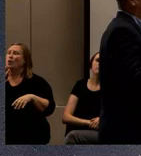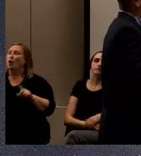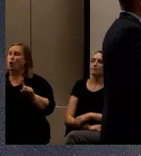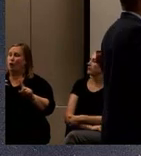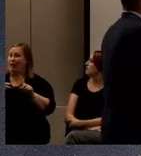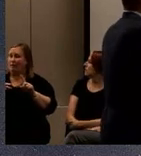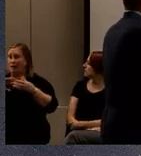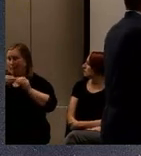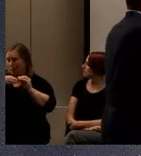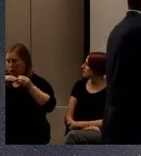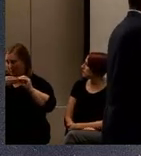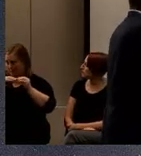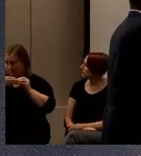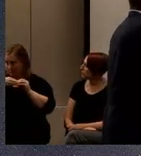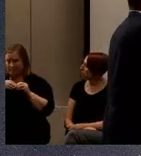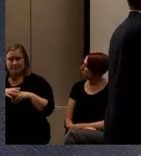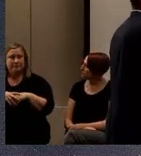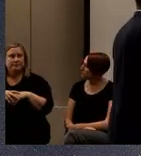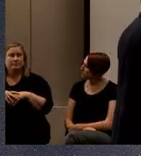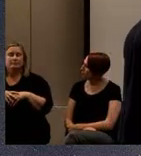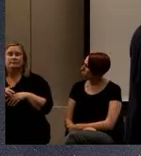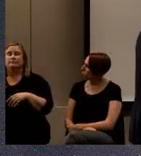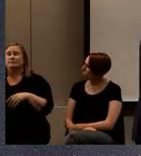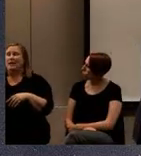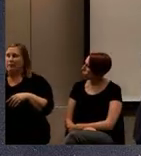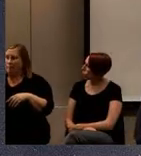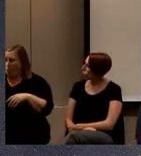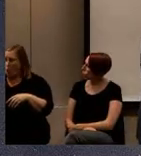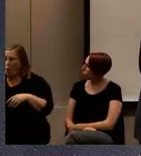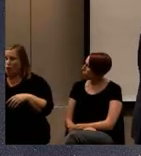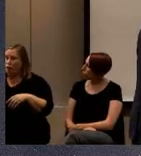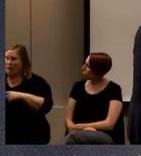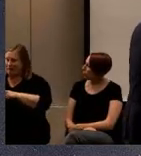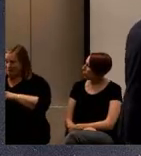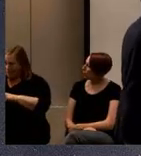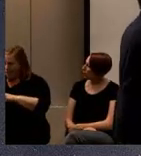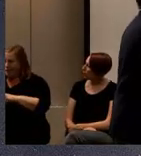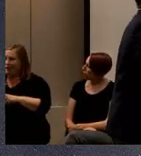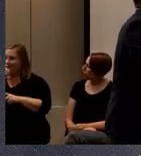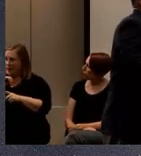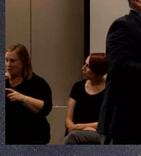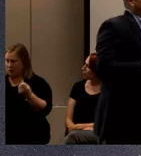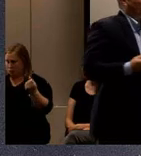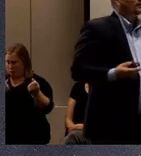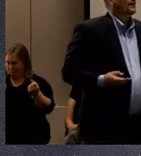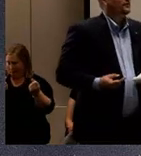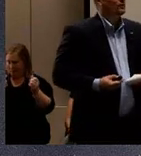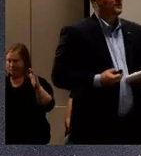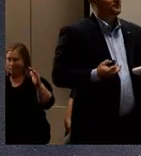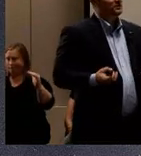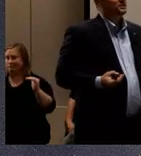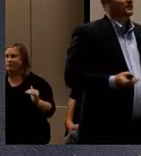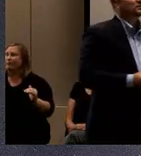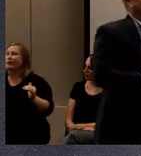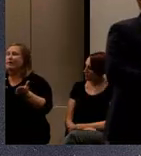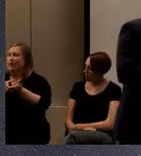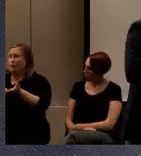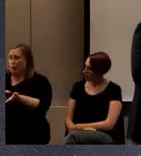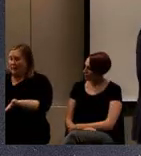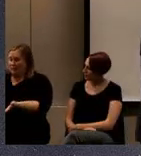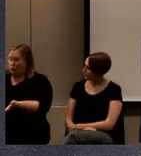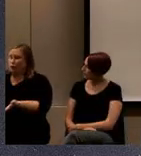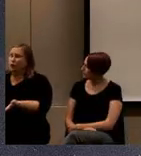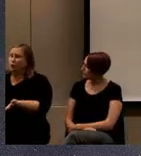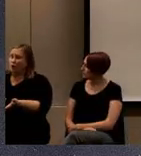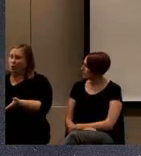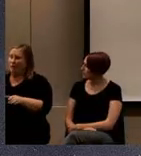numbers, the demographics of aging and driving. Then we'll talk about the research that AAA has